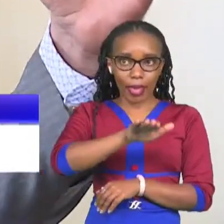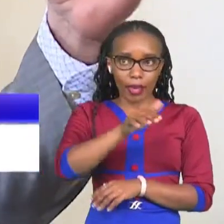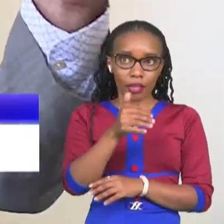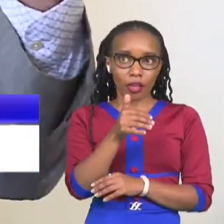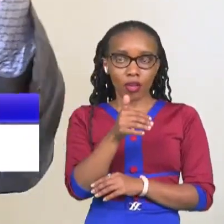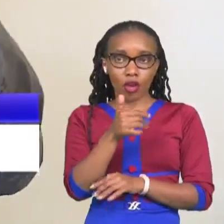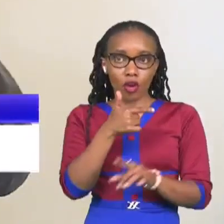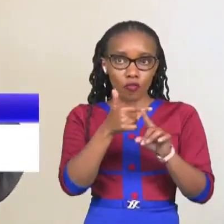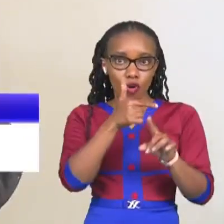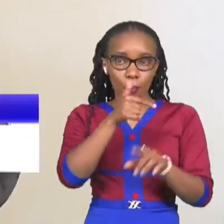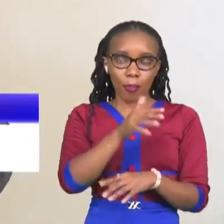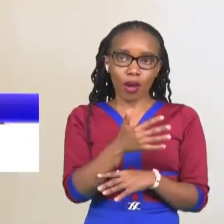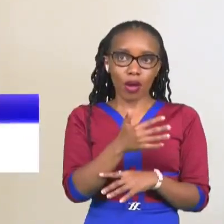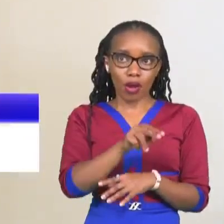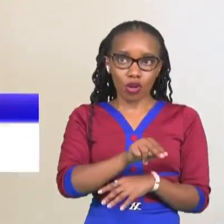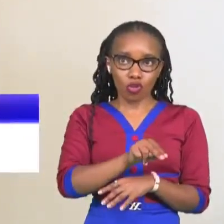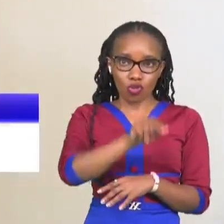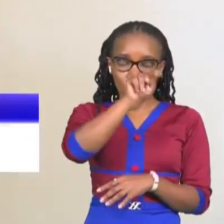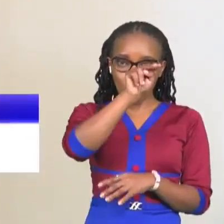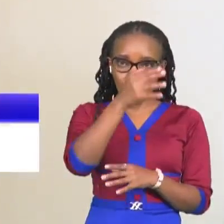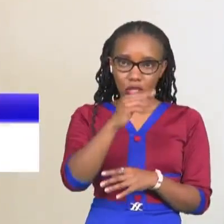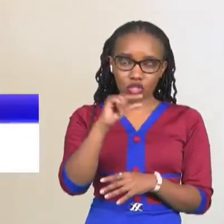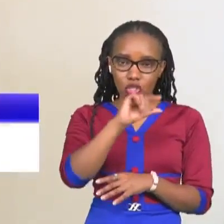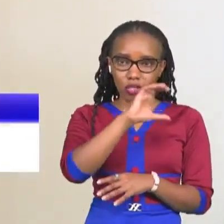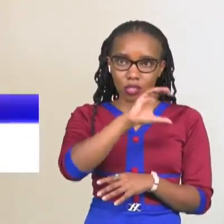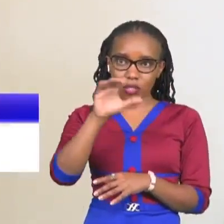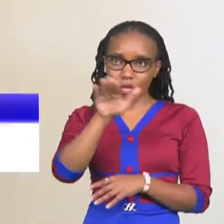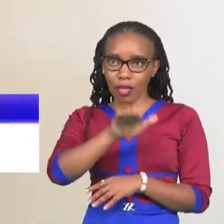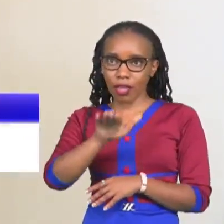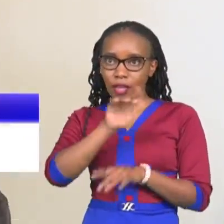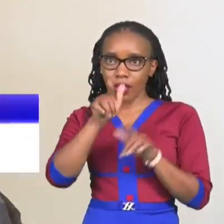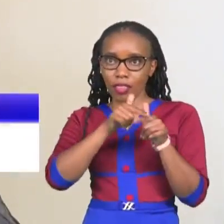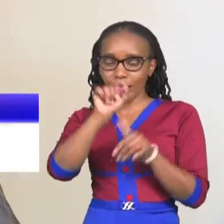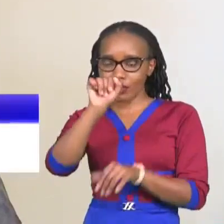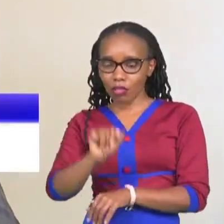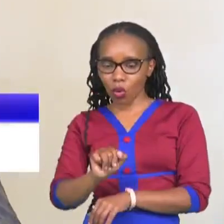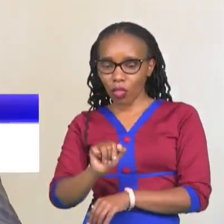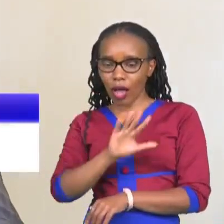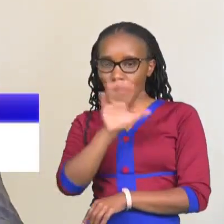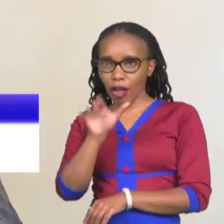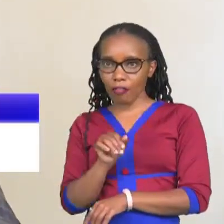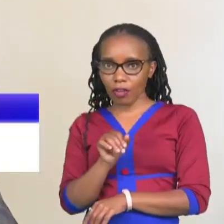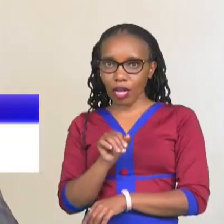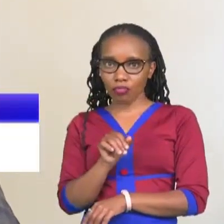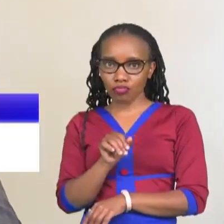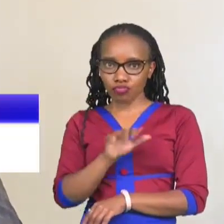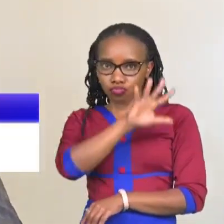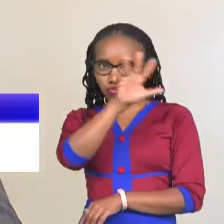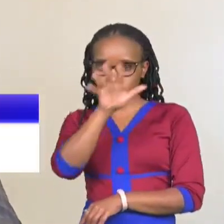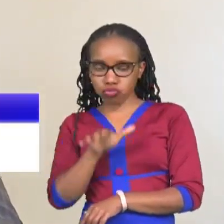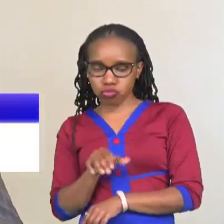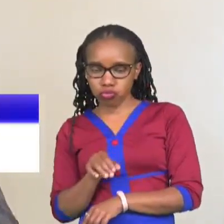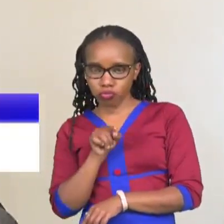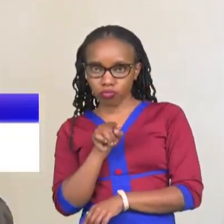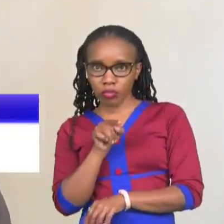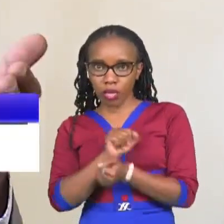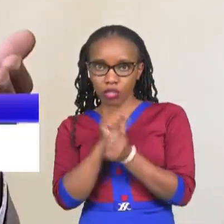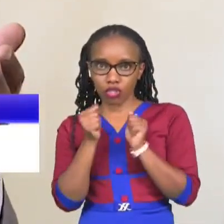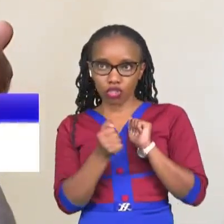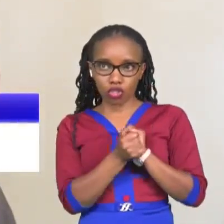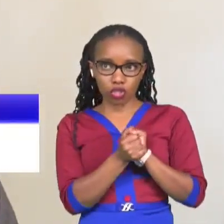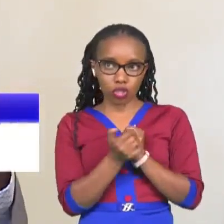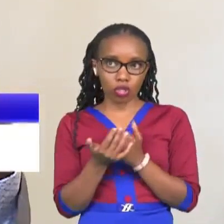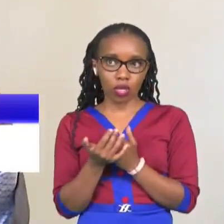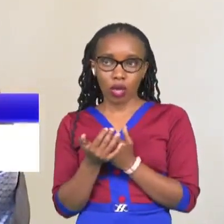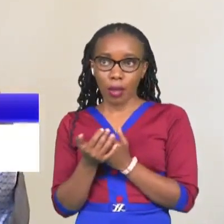the Mediterranean through the GCC area all the way down to the Horn of Africa. So I think that will change. So I think this vacuum about which you're